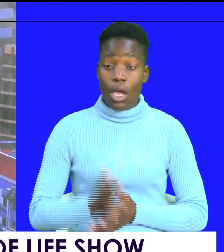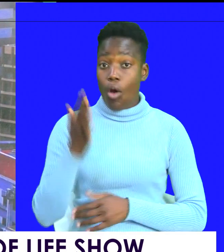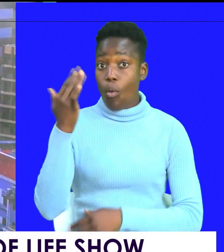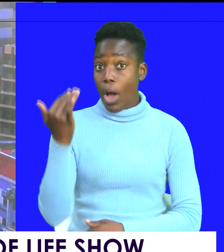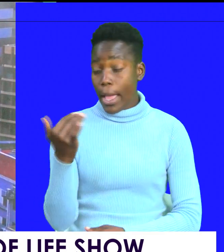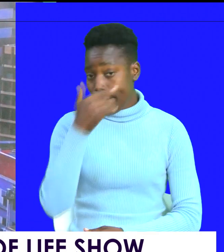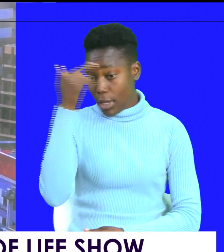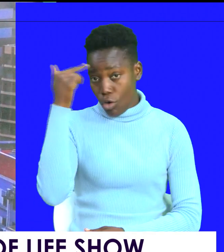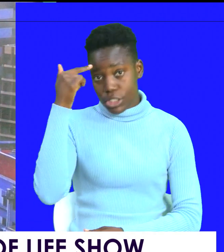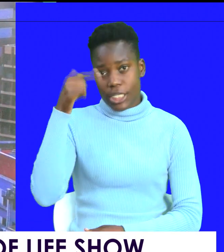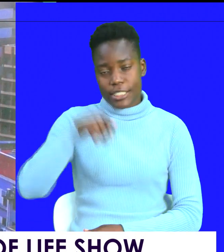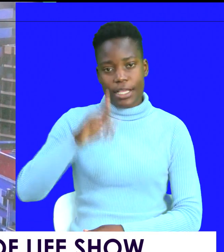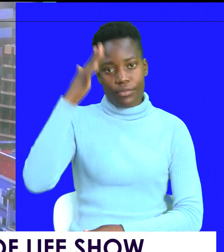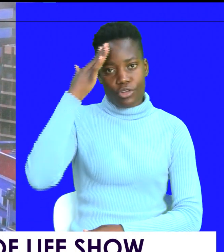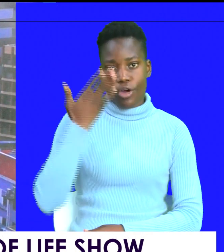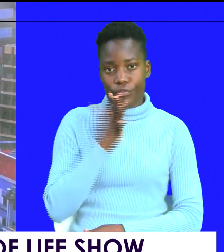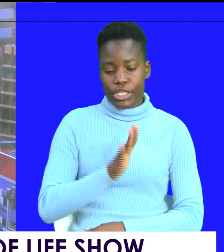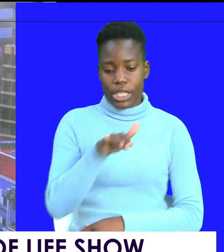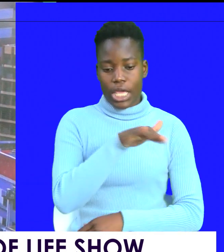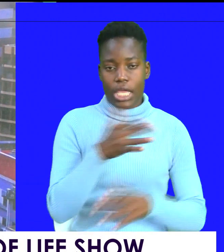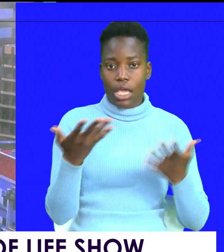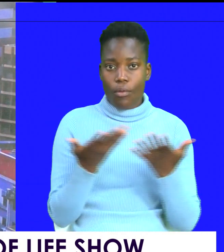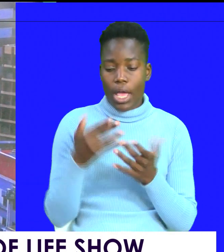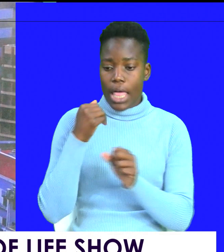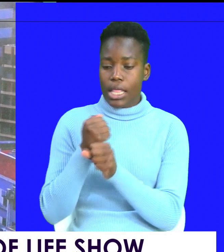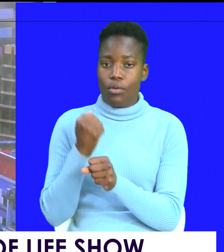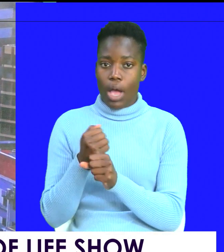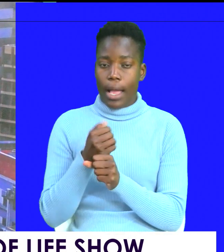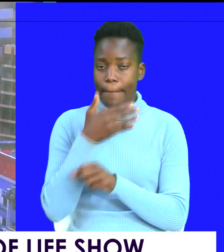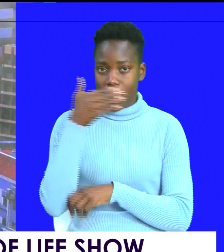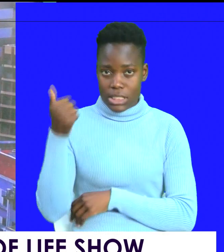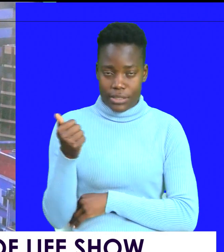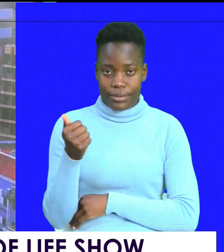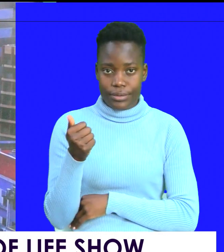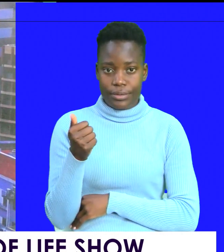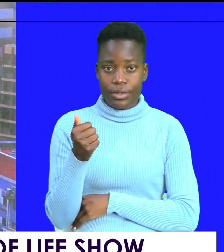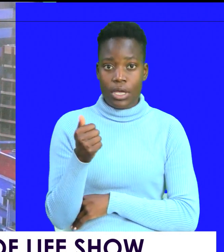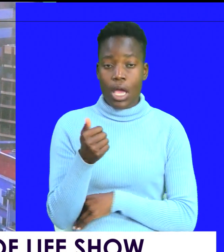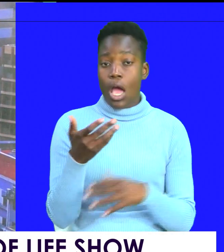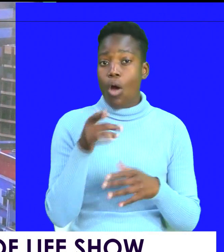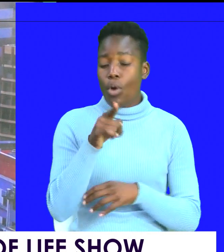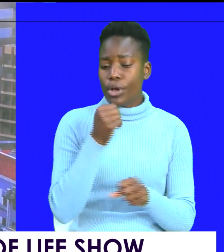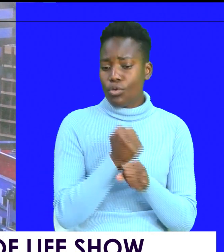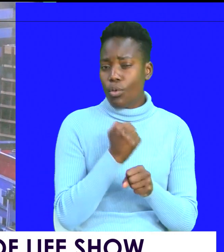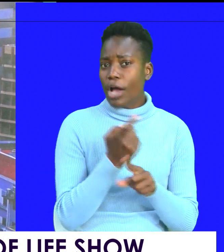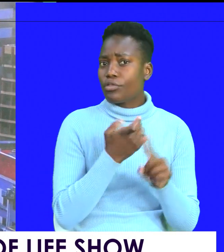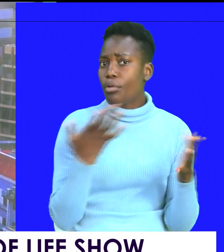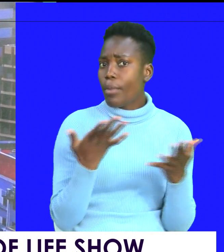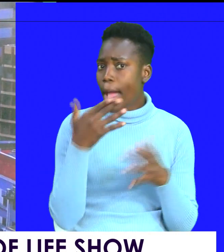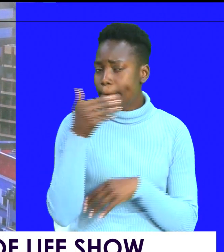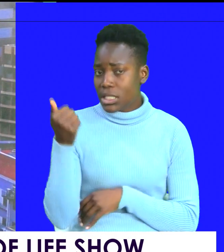they have identified the area in which they operate best. Where do you operate best?